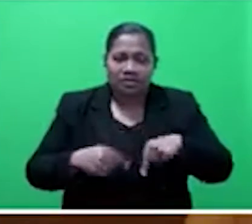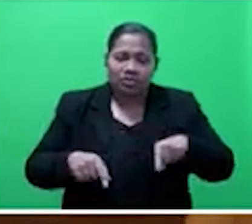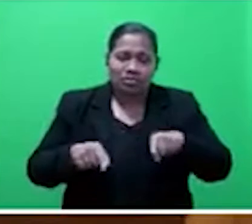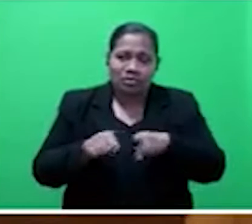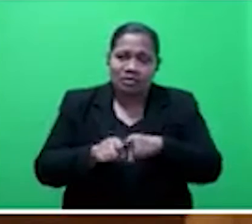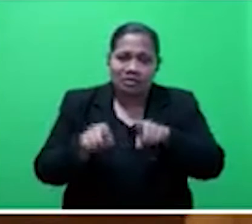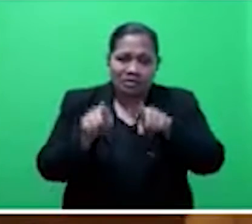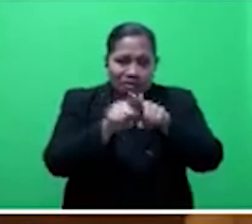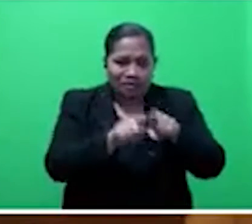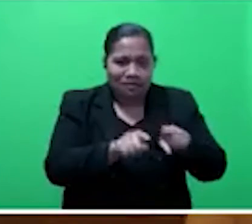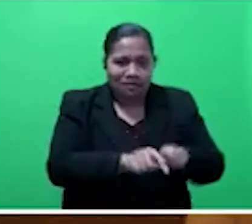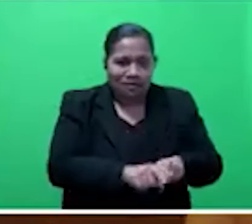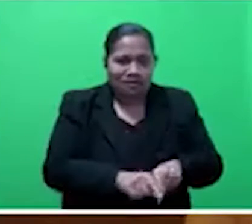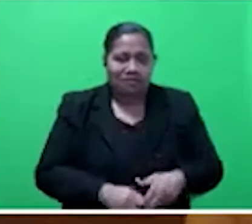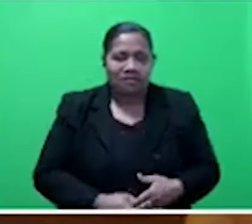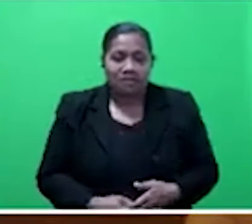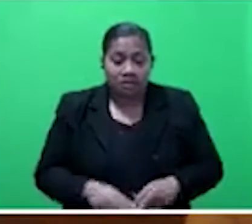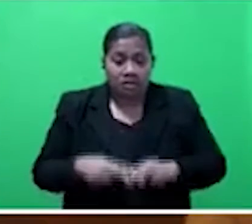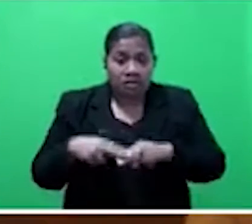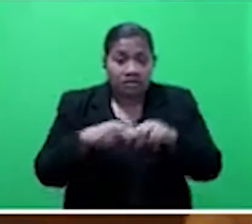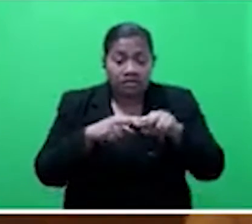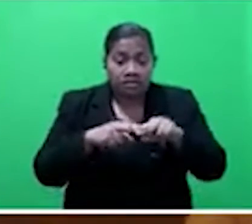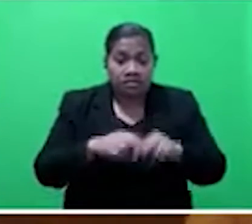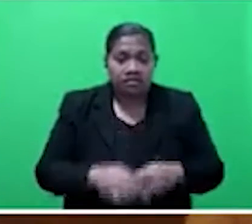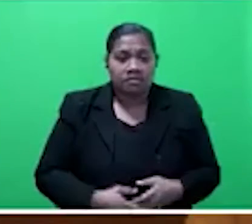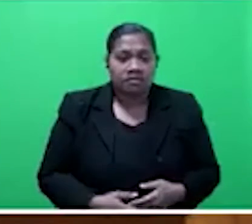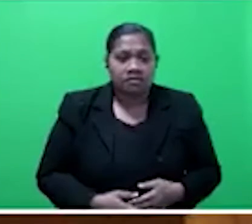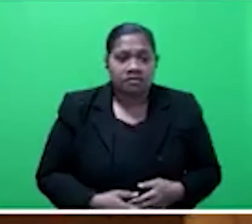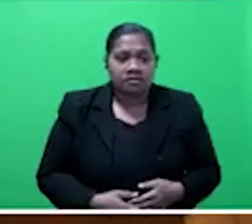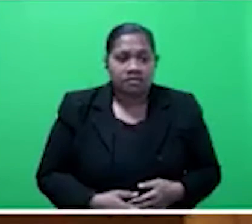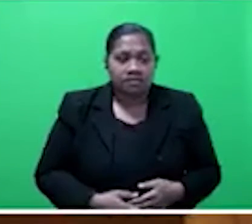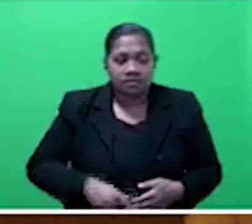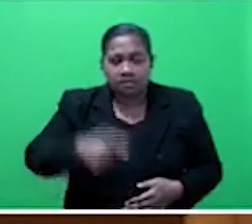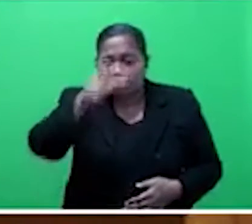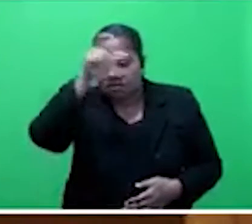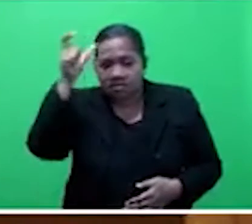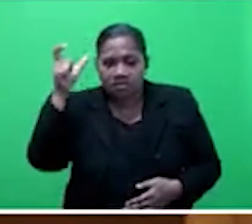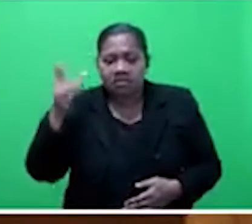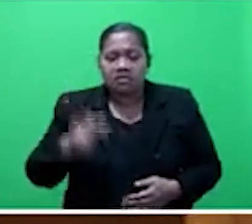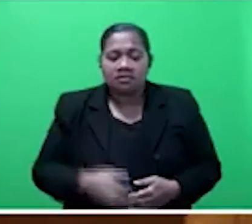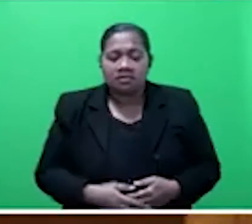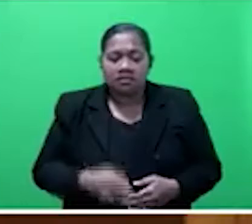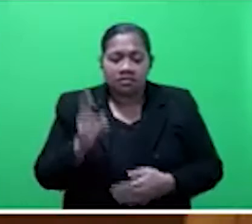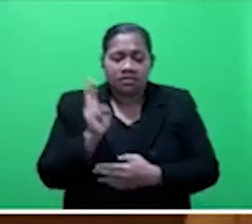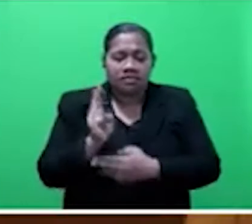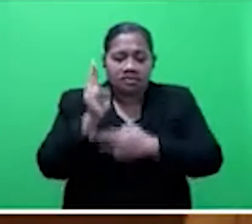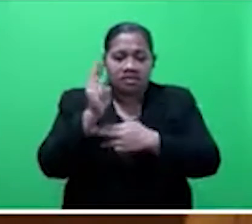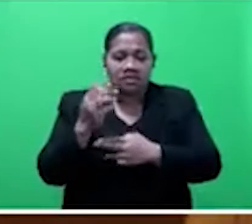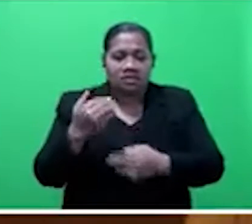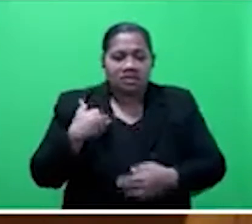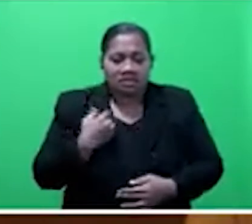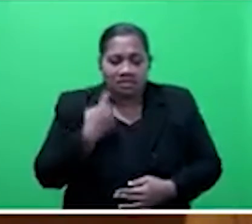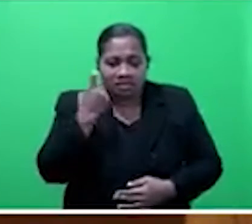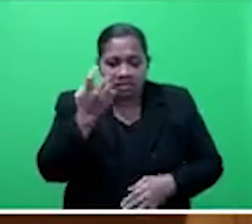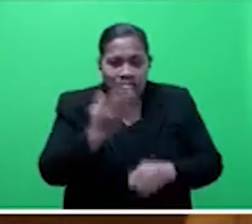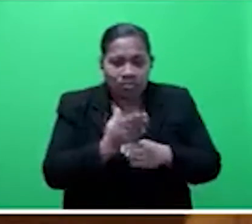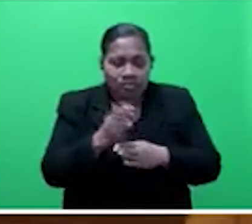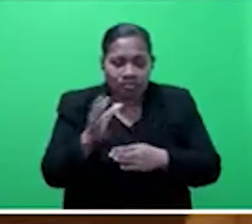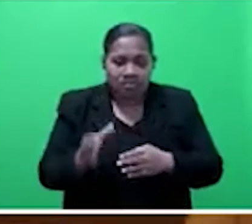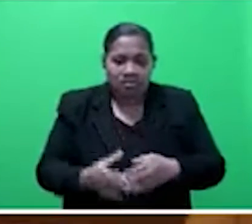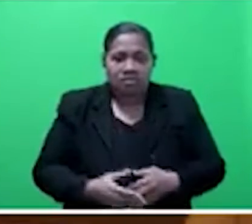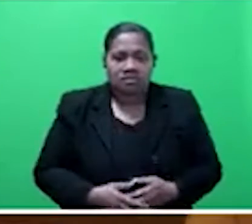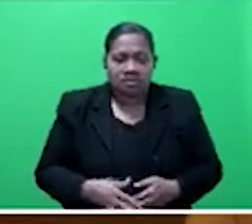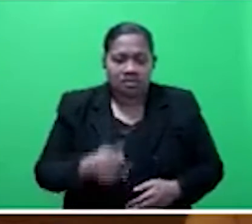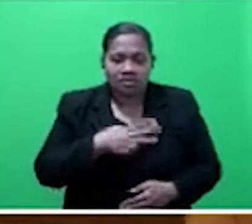Fiji, nurses represent the majority of healthcare workers by far in the ministry. However, the turnover of